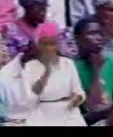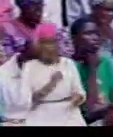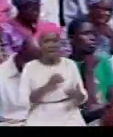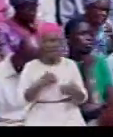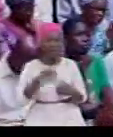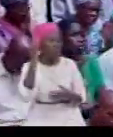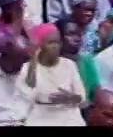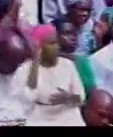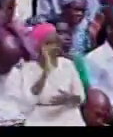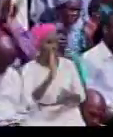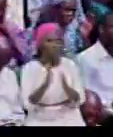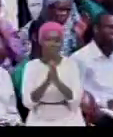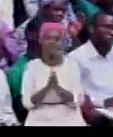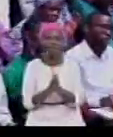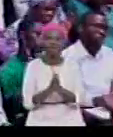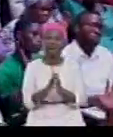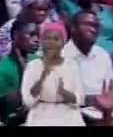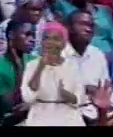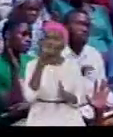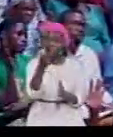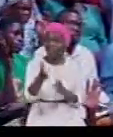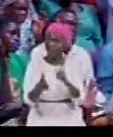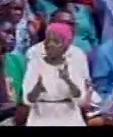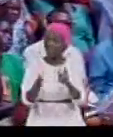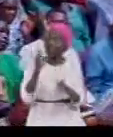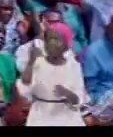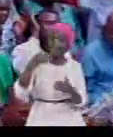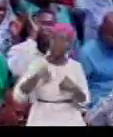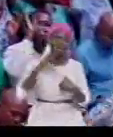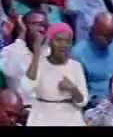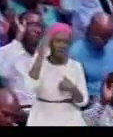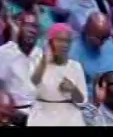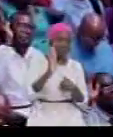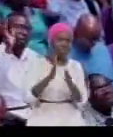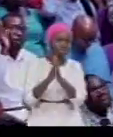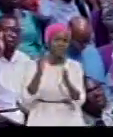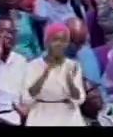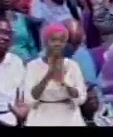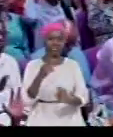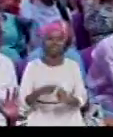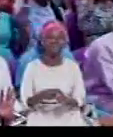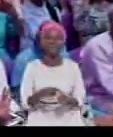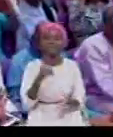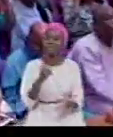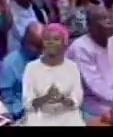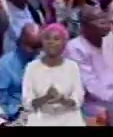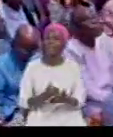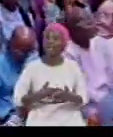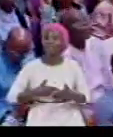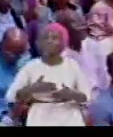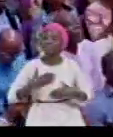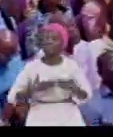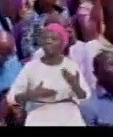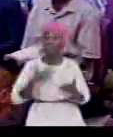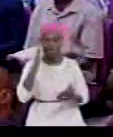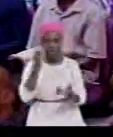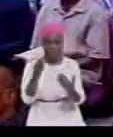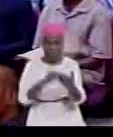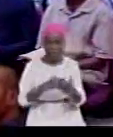Where are you? He has heard your prayer. Joy will come back